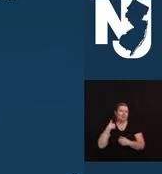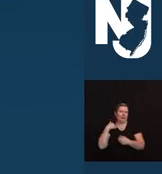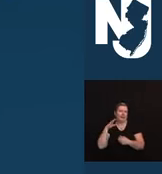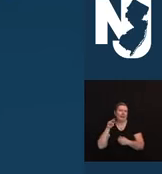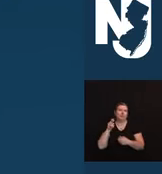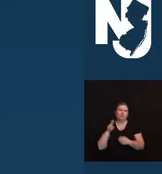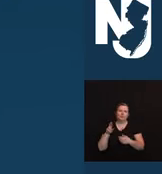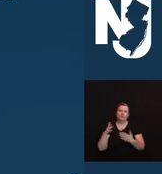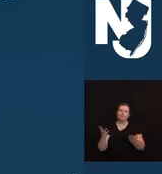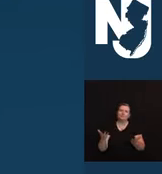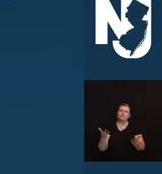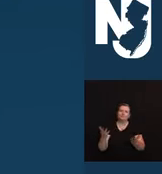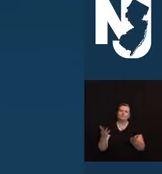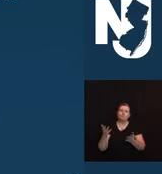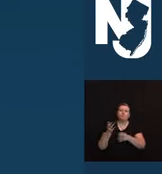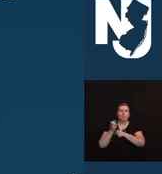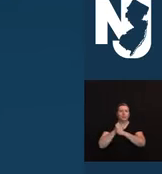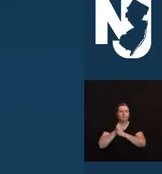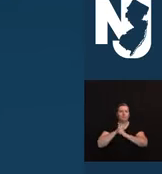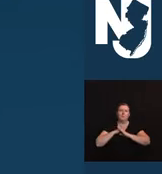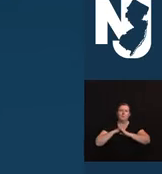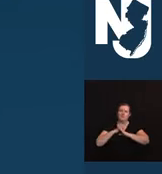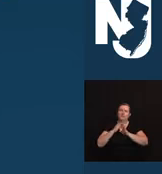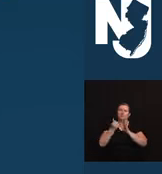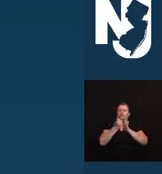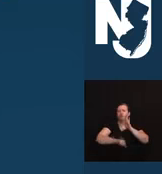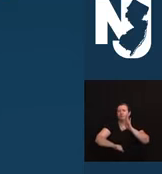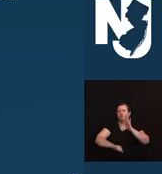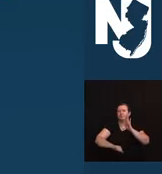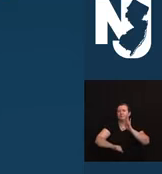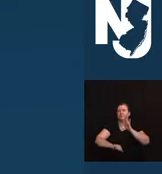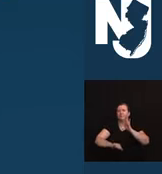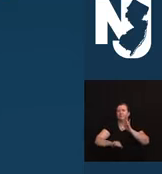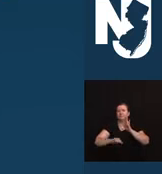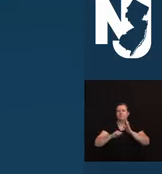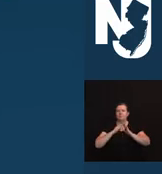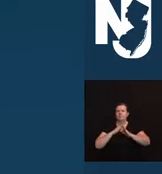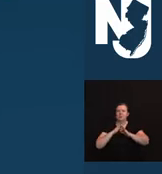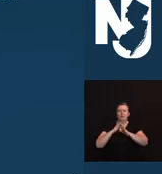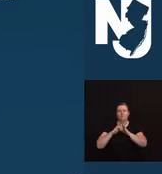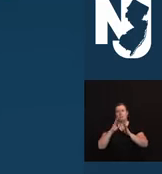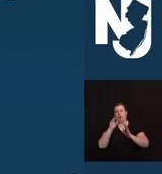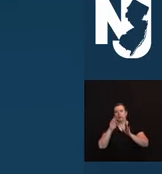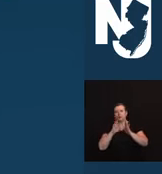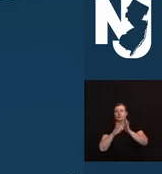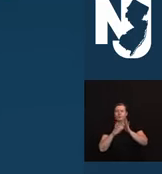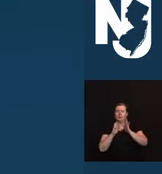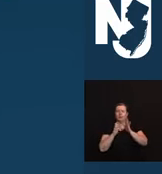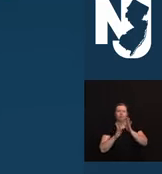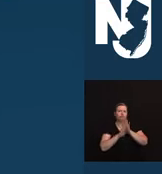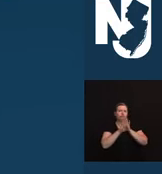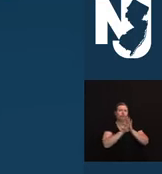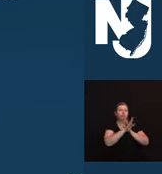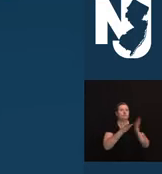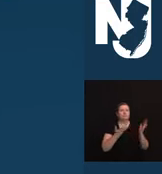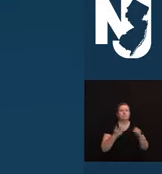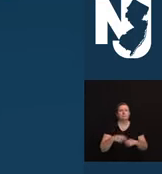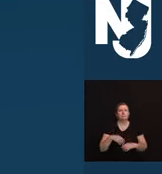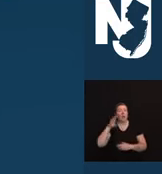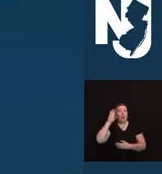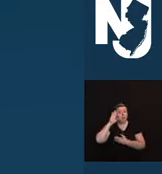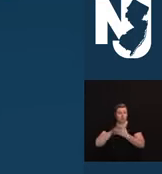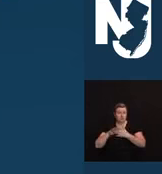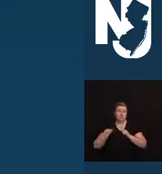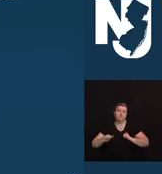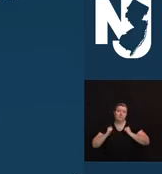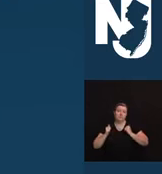surgery that saved her from the ravages of cancer. She is survived by her husband, Fred, with whom I had the great honor of speaking on